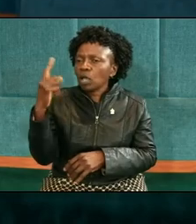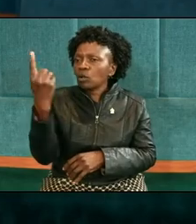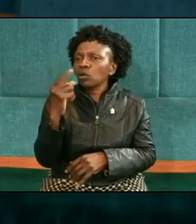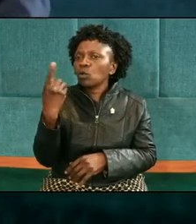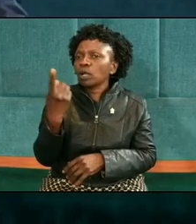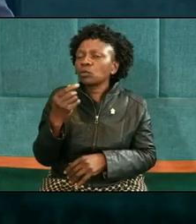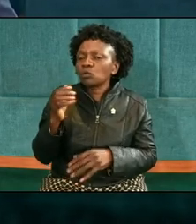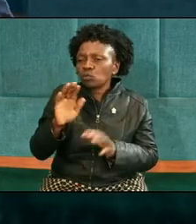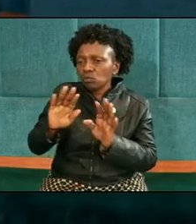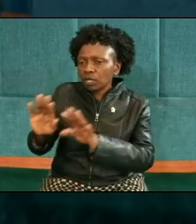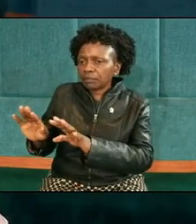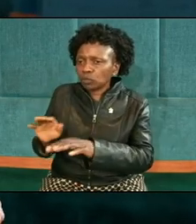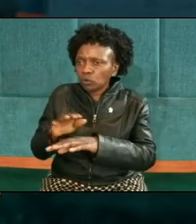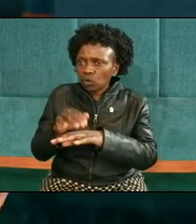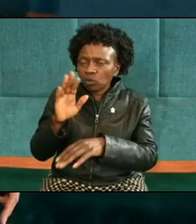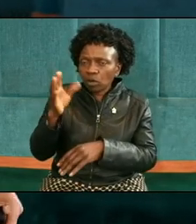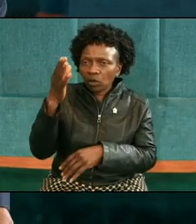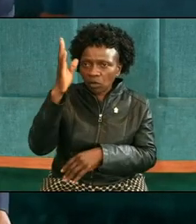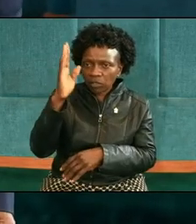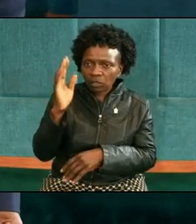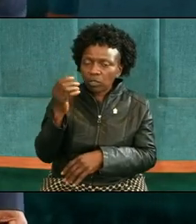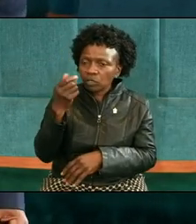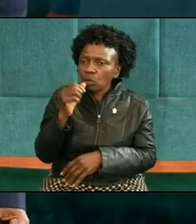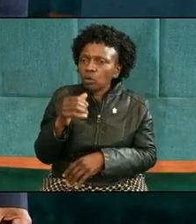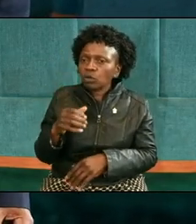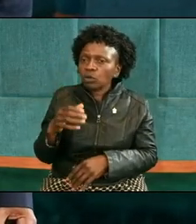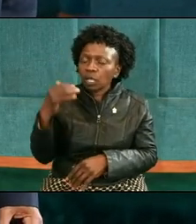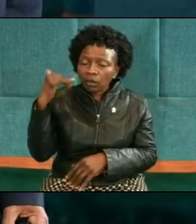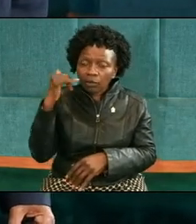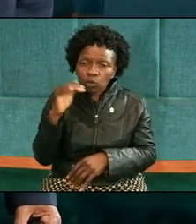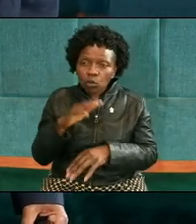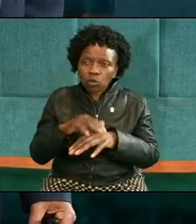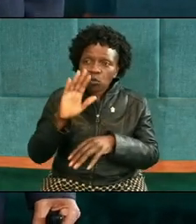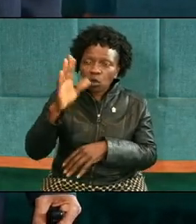man who left to call on your God. So get up and call on your God.